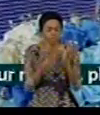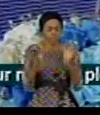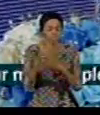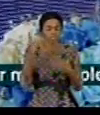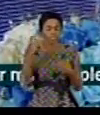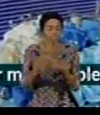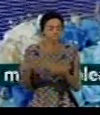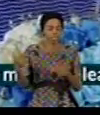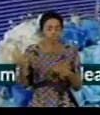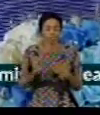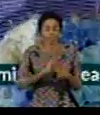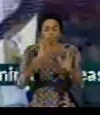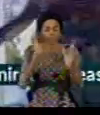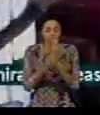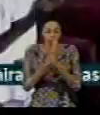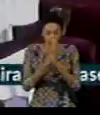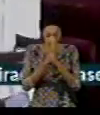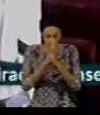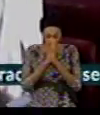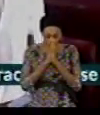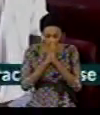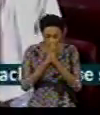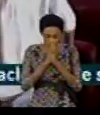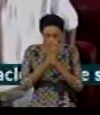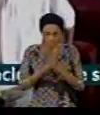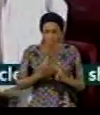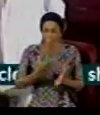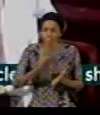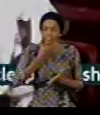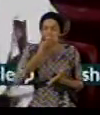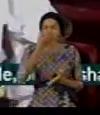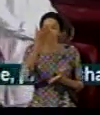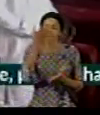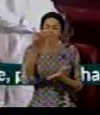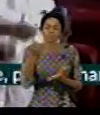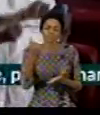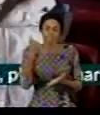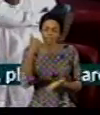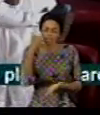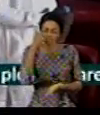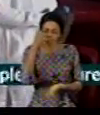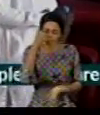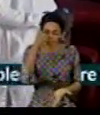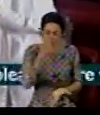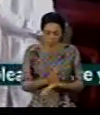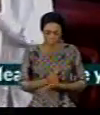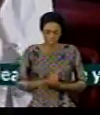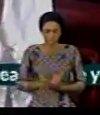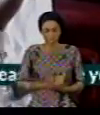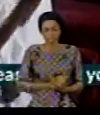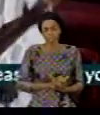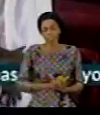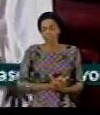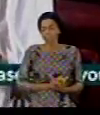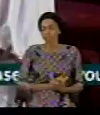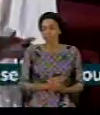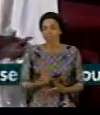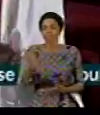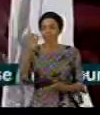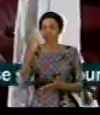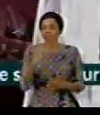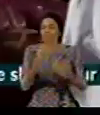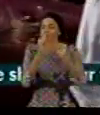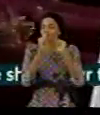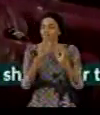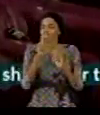name, I pray. A resounding global amen. God bless you. We